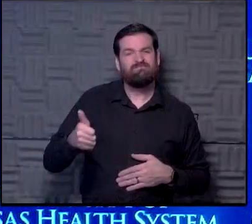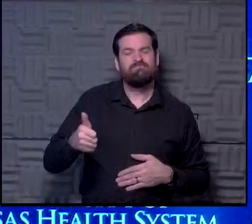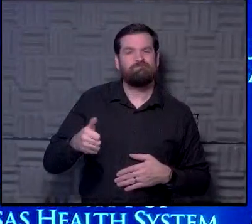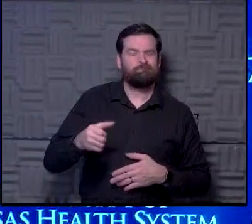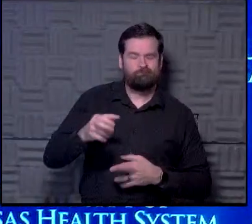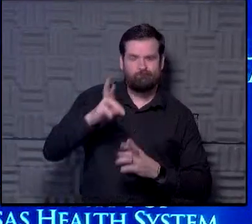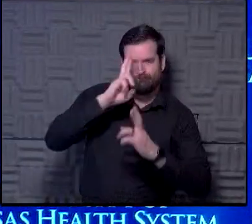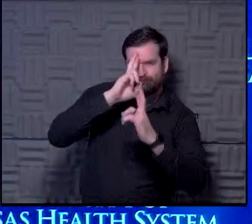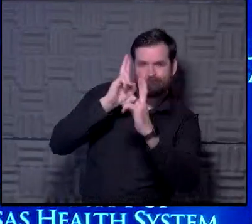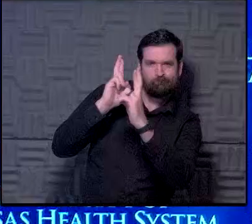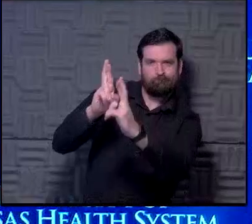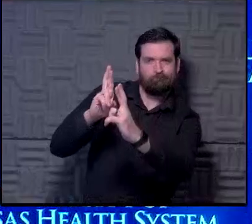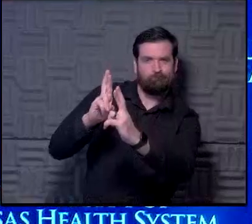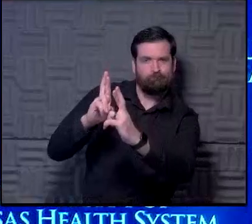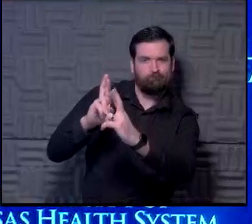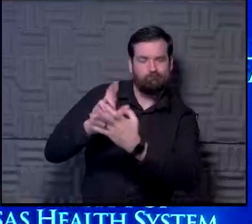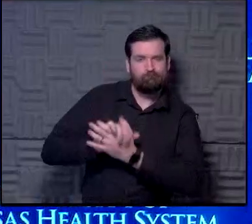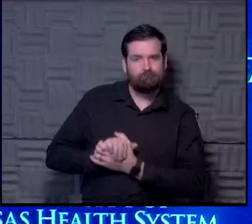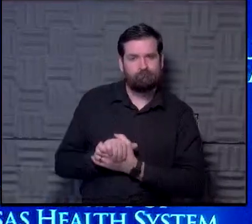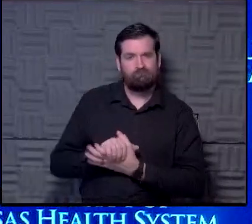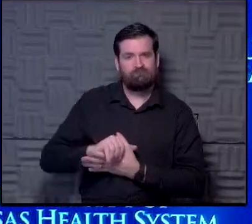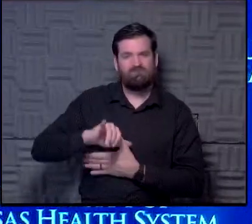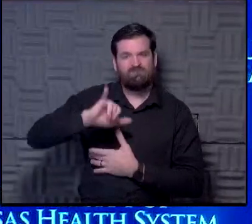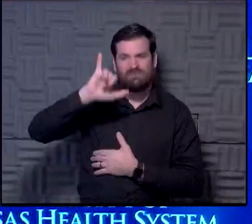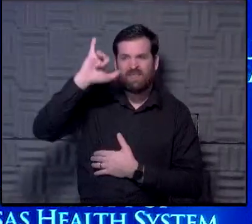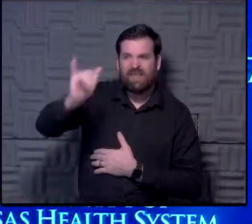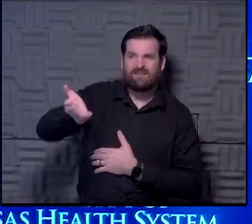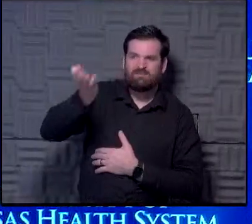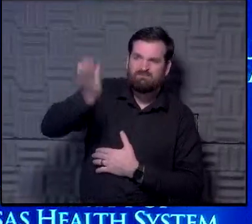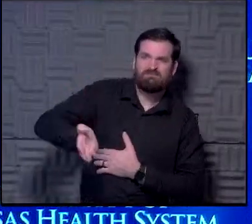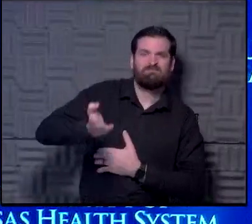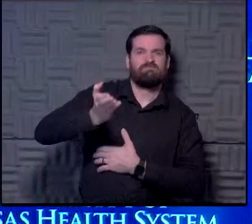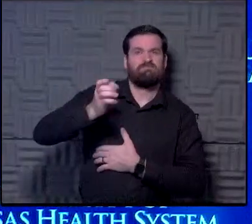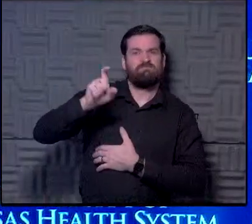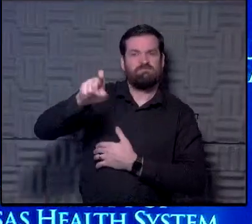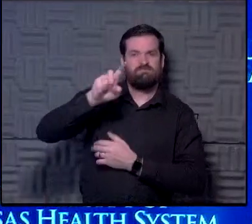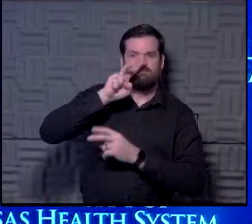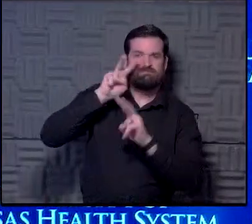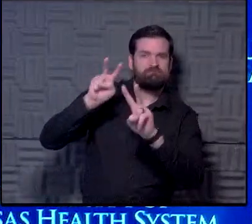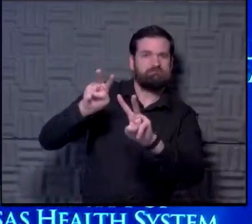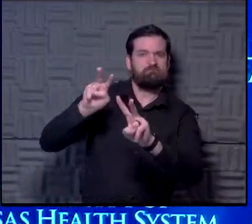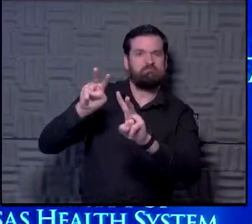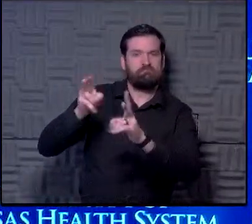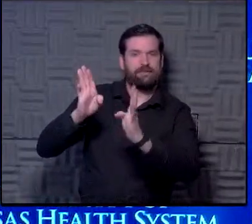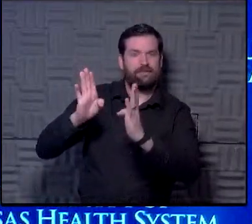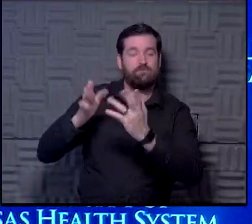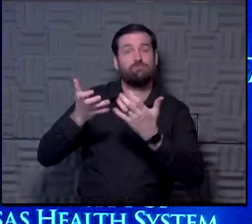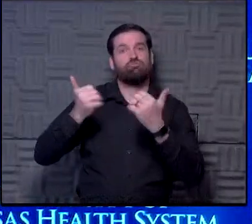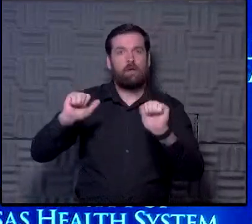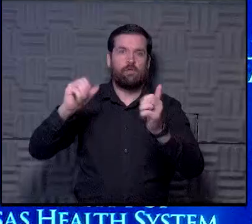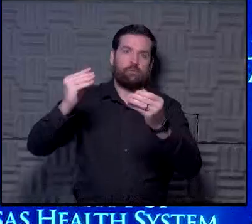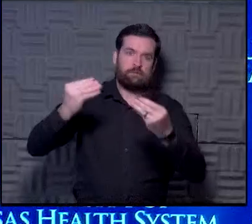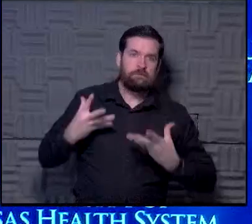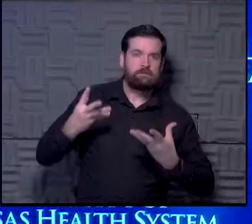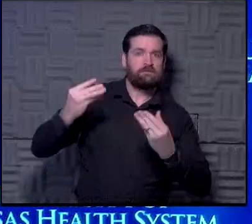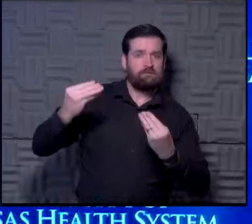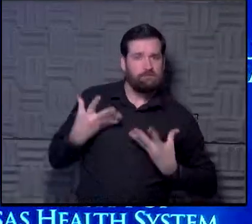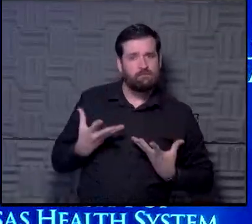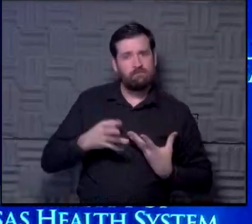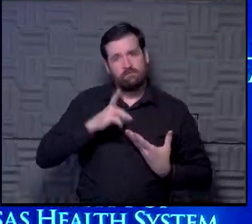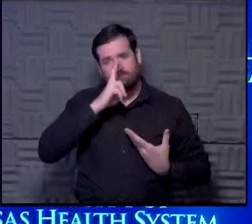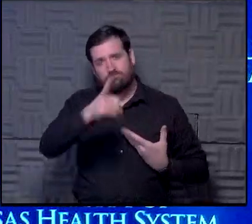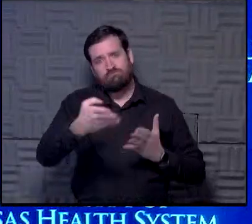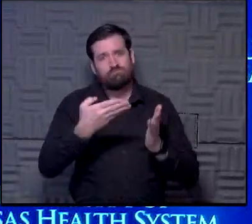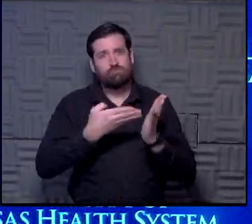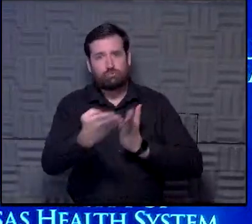our respect. That's the voice we need to listen to, because he keeps trying to tell us the truth.